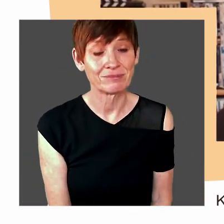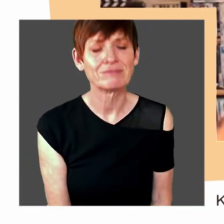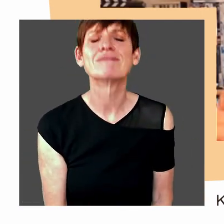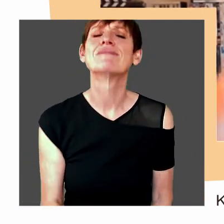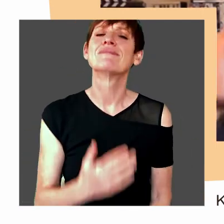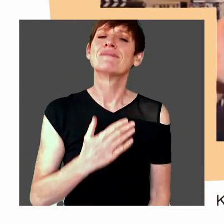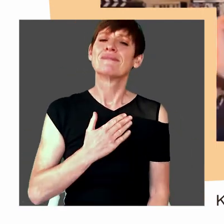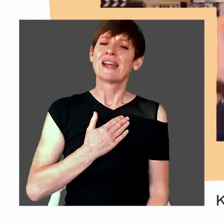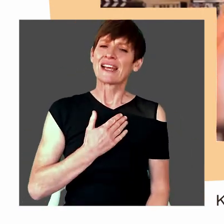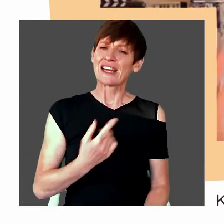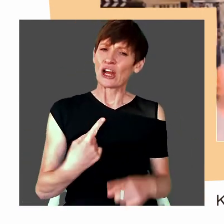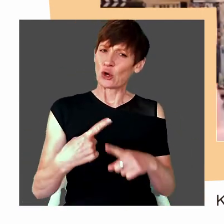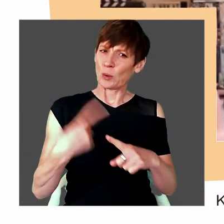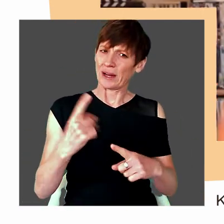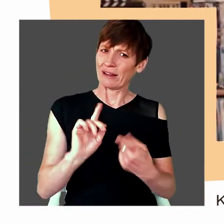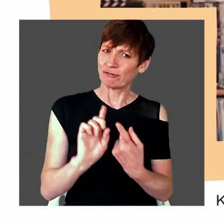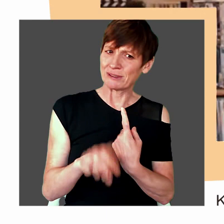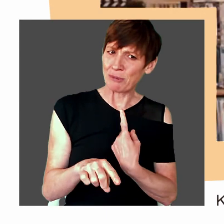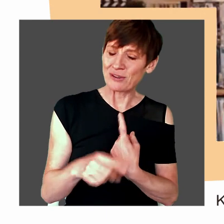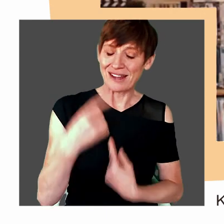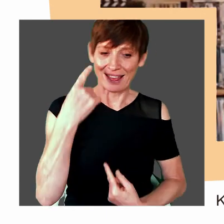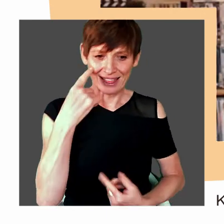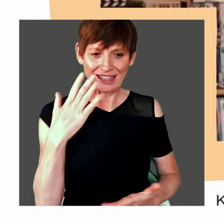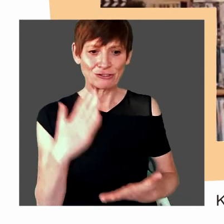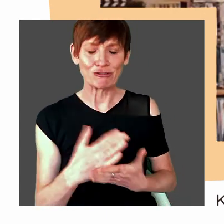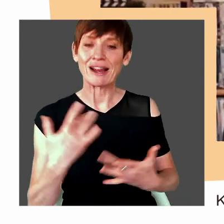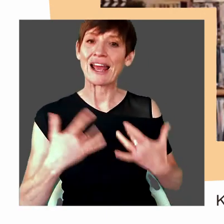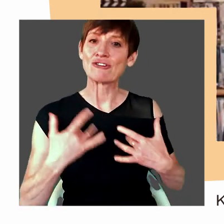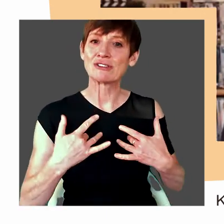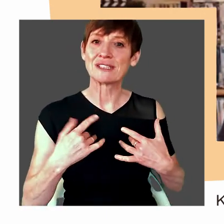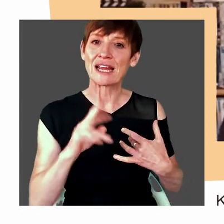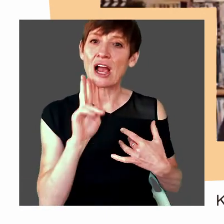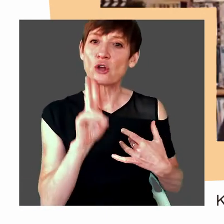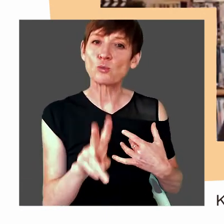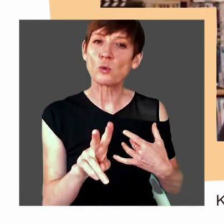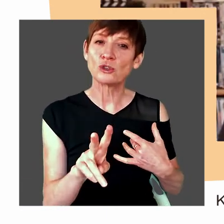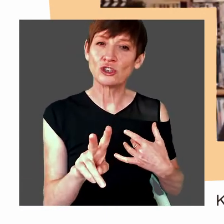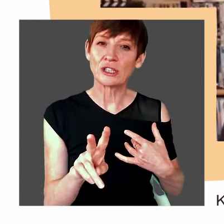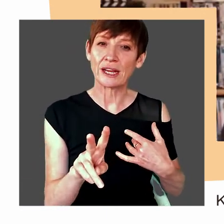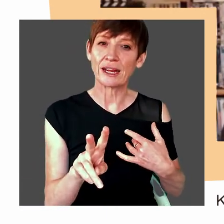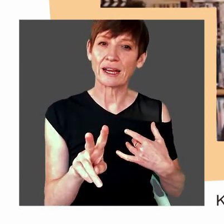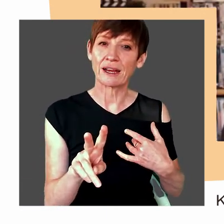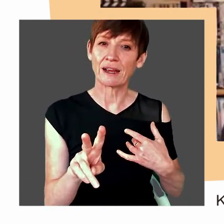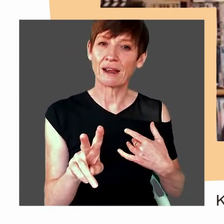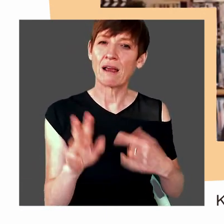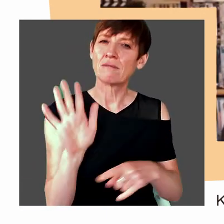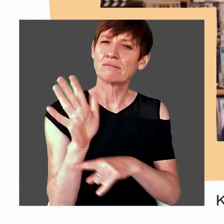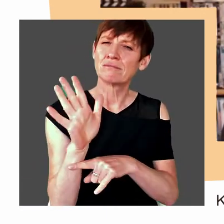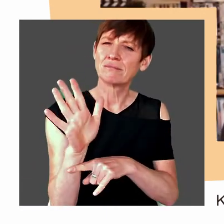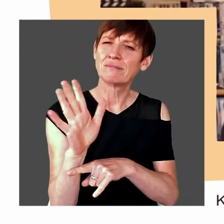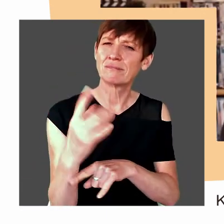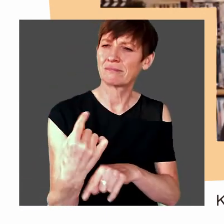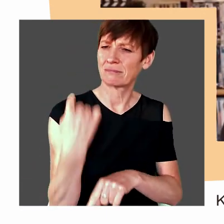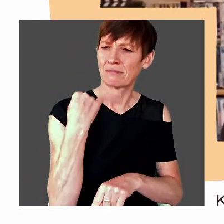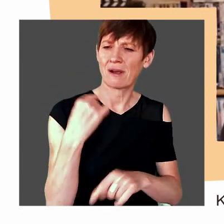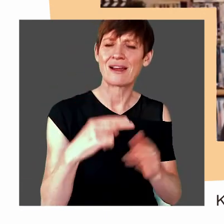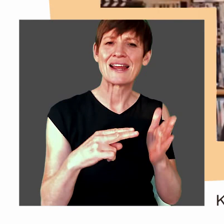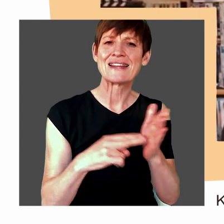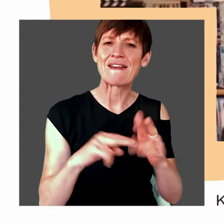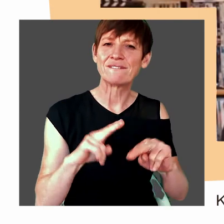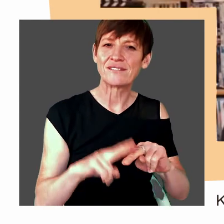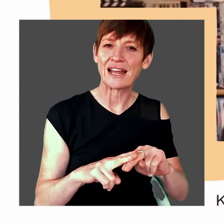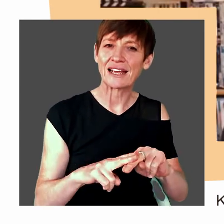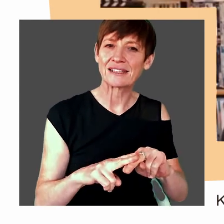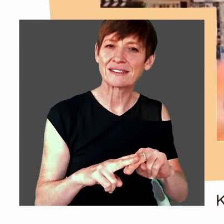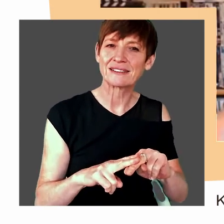Can I just say something really quickly on that, because I think it's like really interesting. I was watching a documentary on Netflix. It was last year, actually. It's called The Defiant Ones. It's about